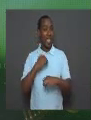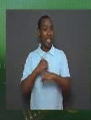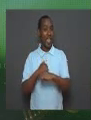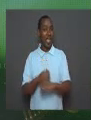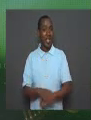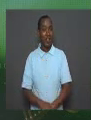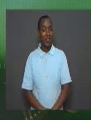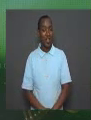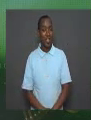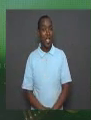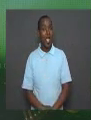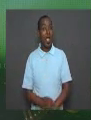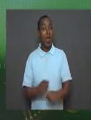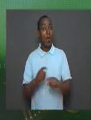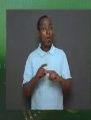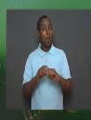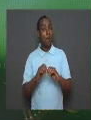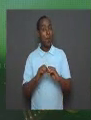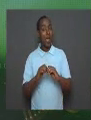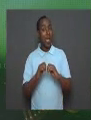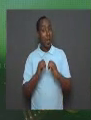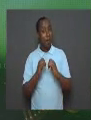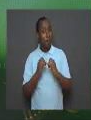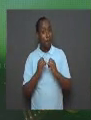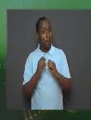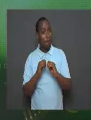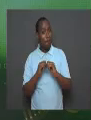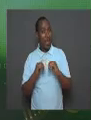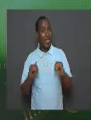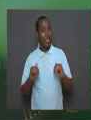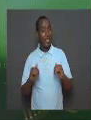by identifying and killing harmful